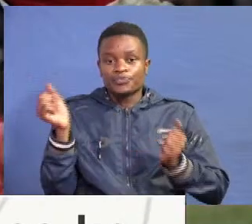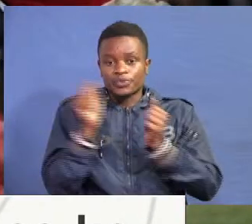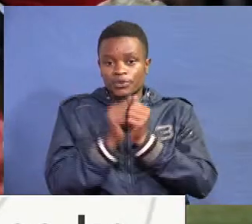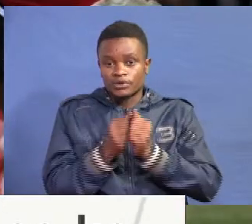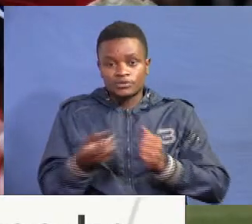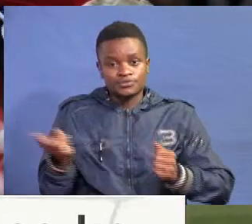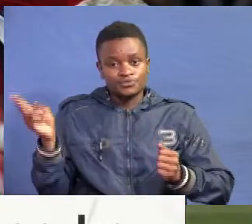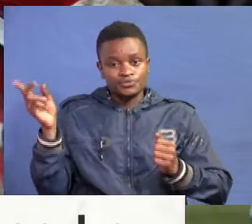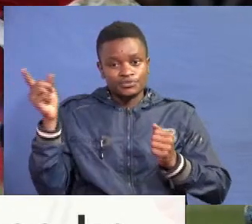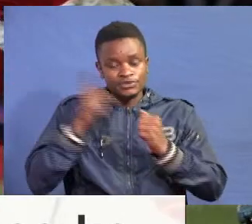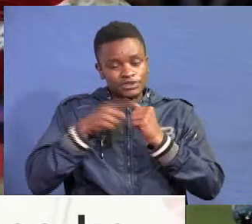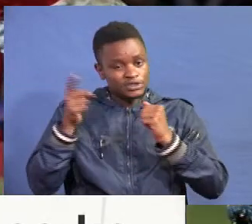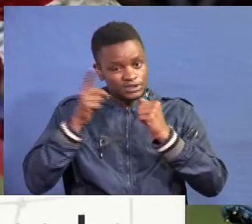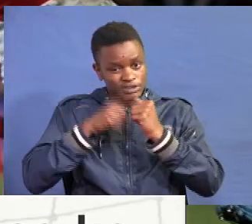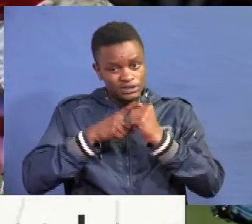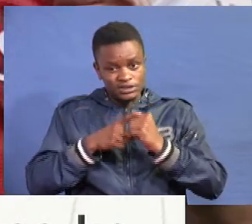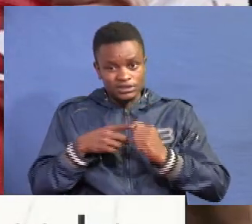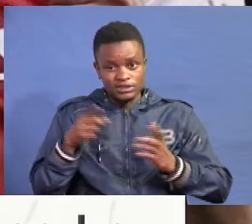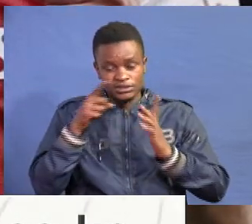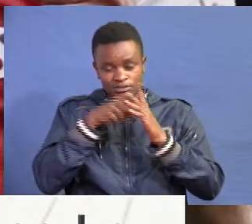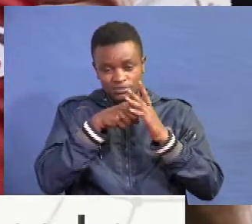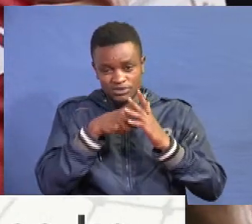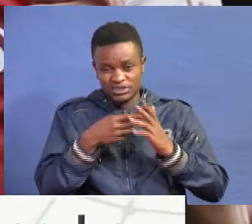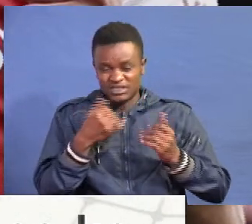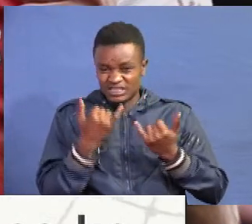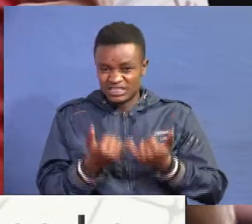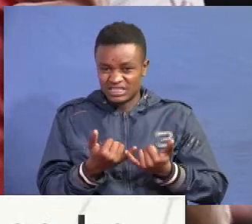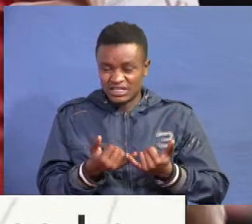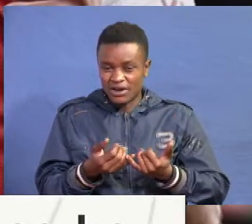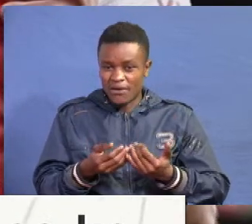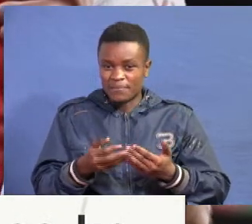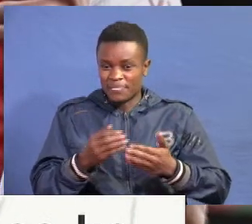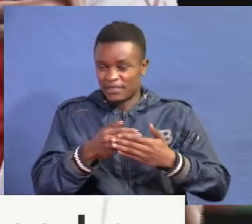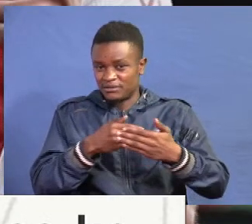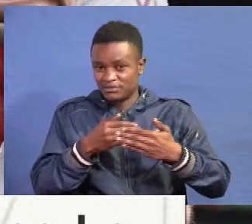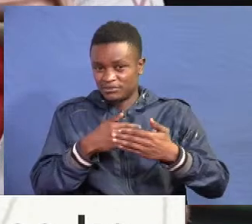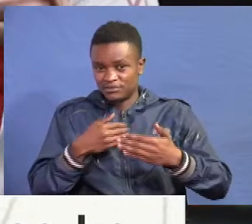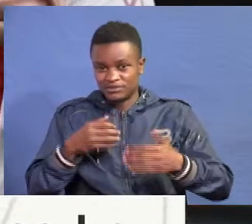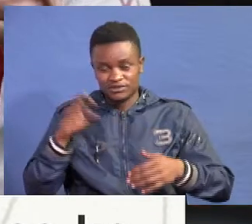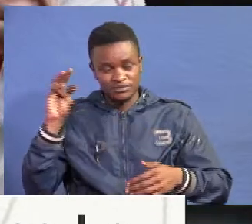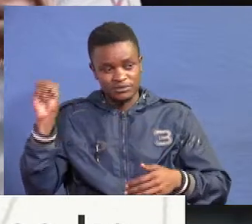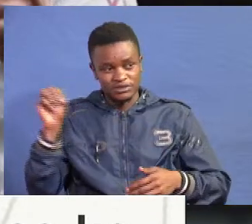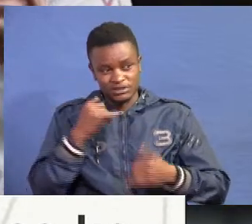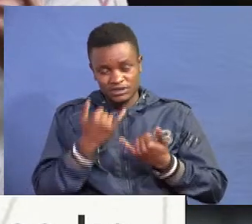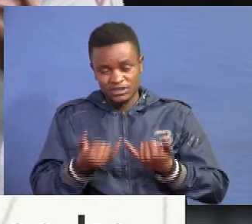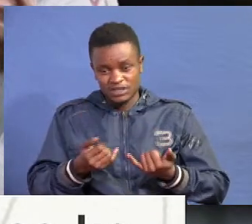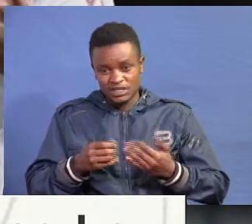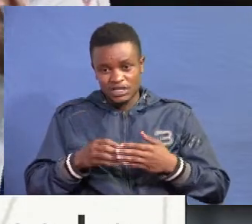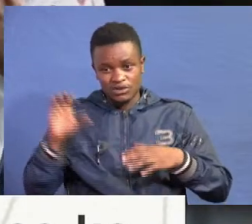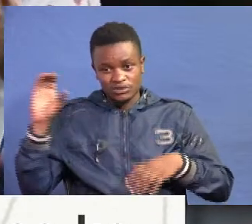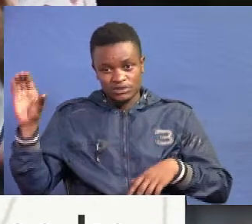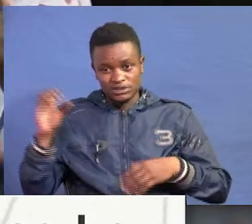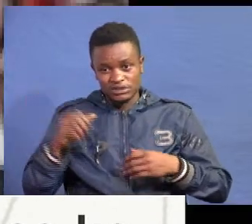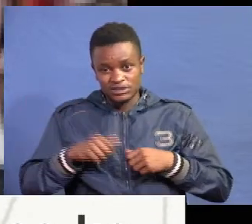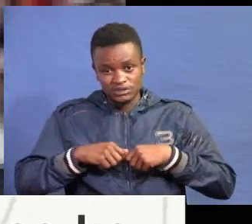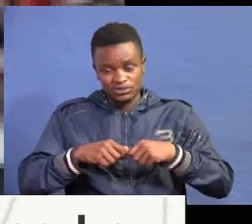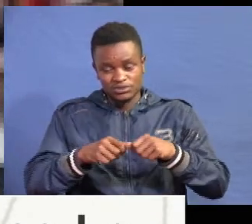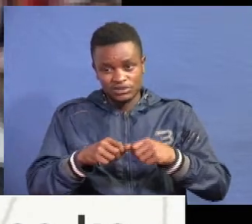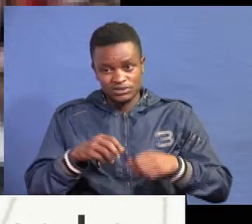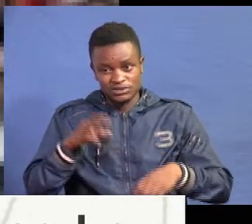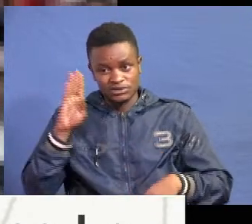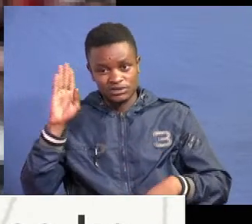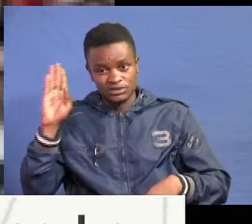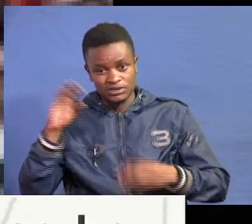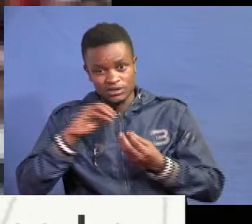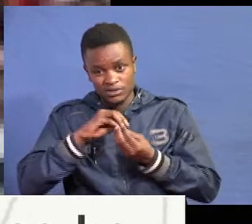points, just a point above Manchester City and a point behind second-placed Arsenal, while Chelsea maintain their 5th